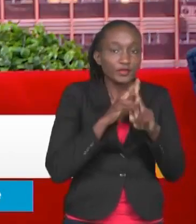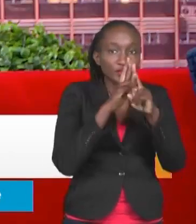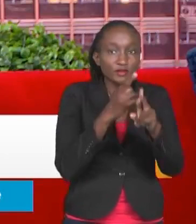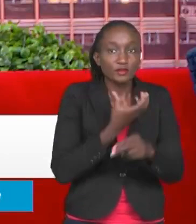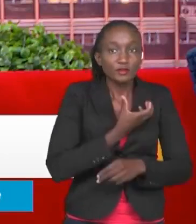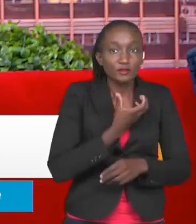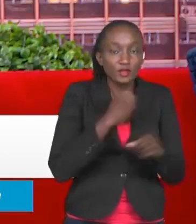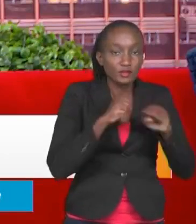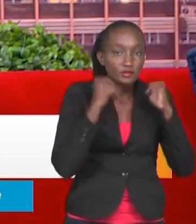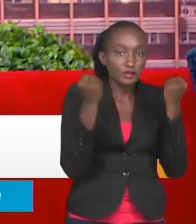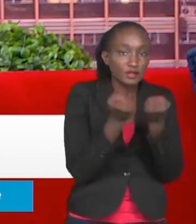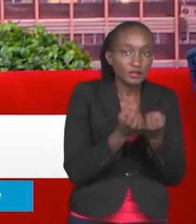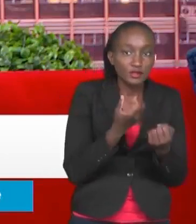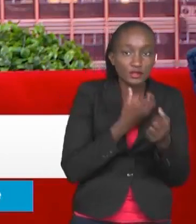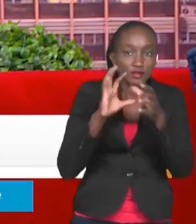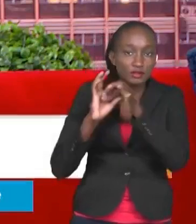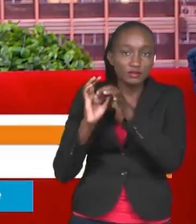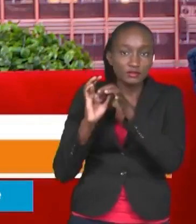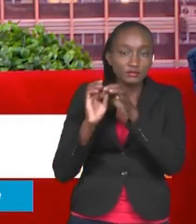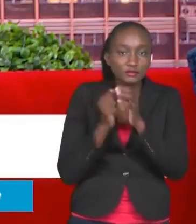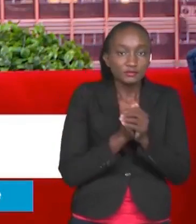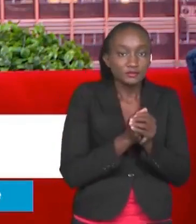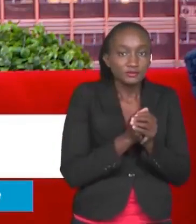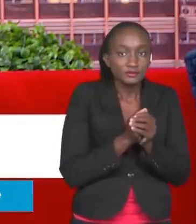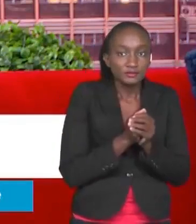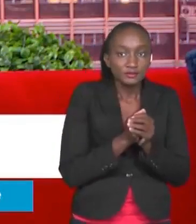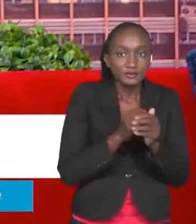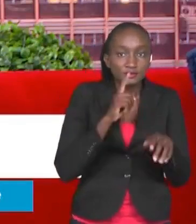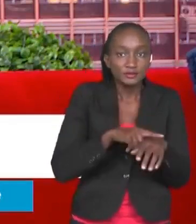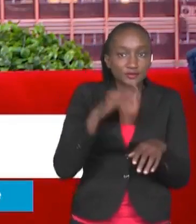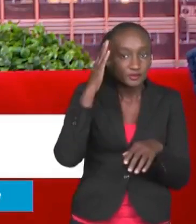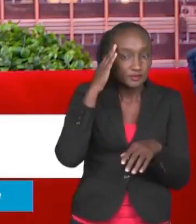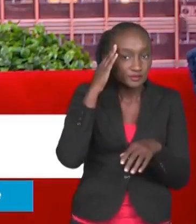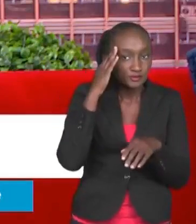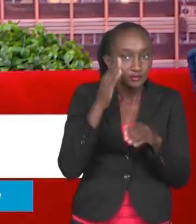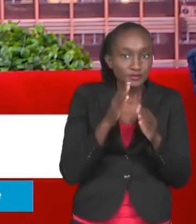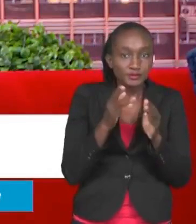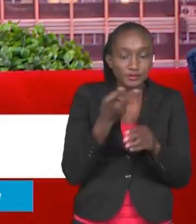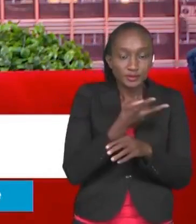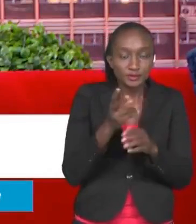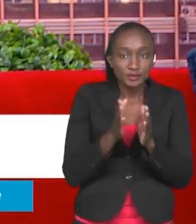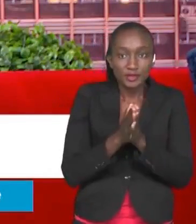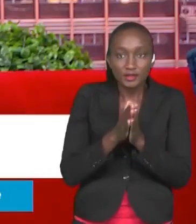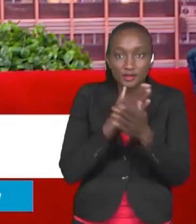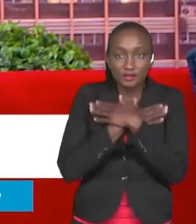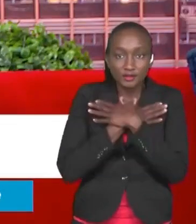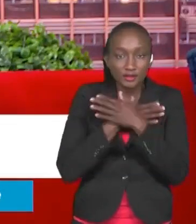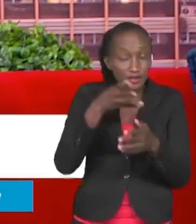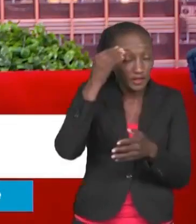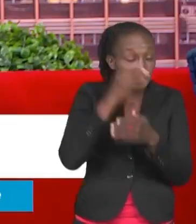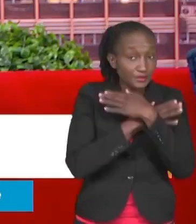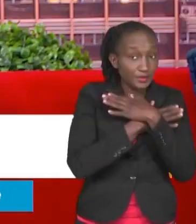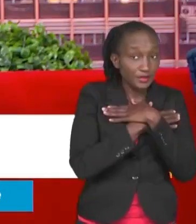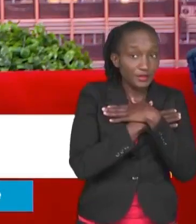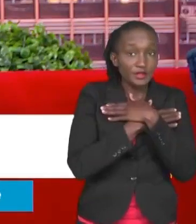our society and our culture. And what I've realized from what my learned friend said is that the